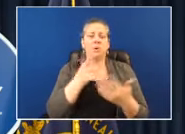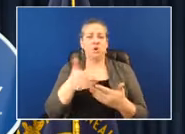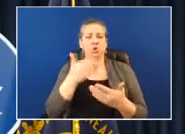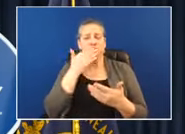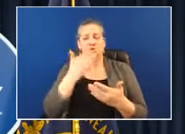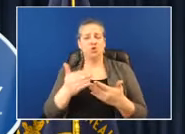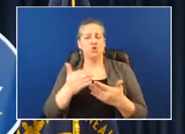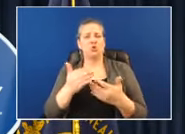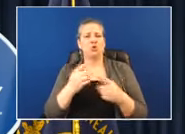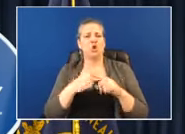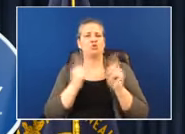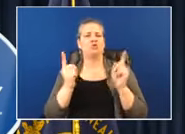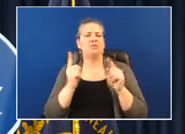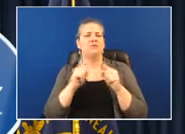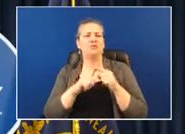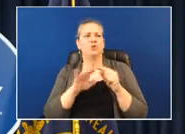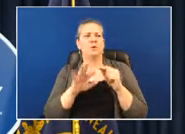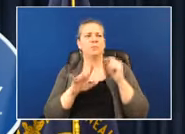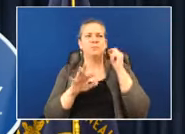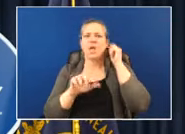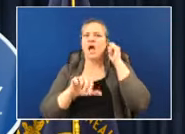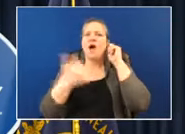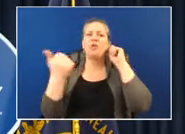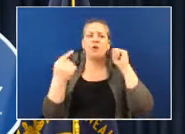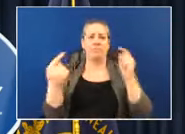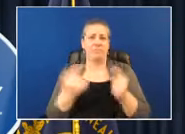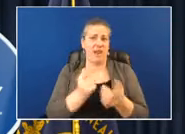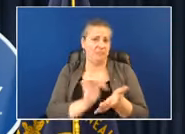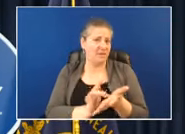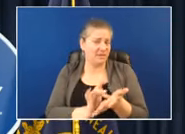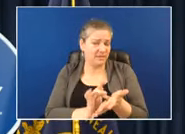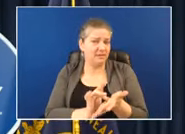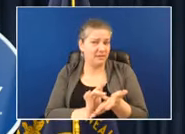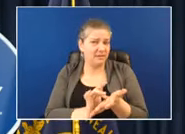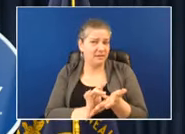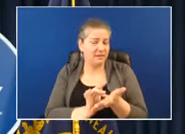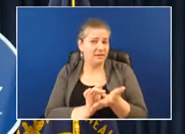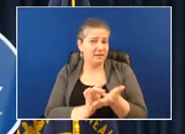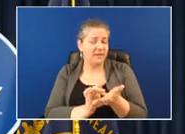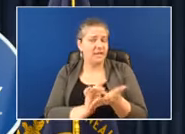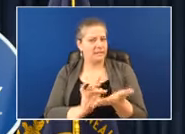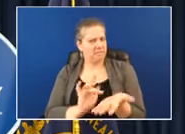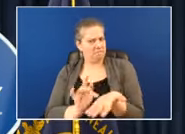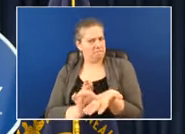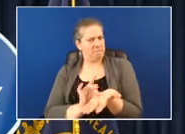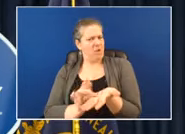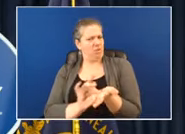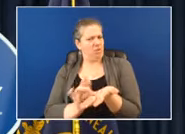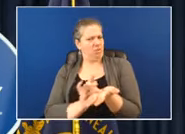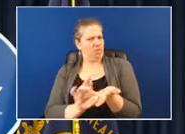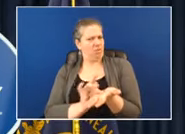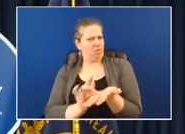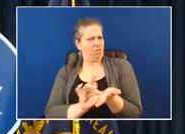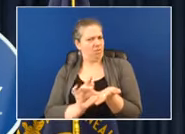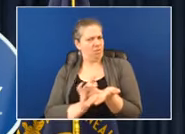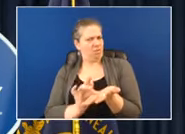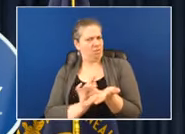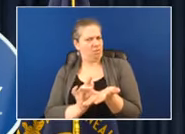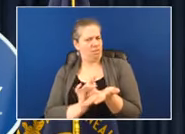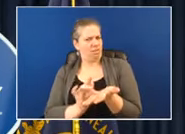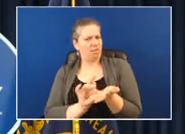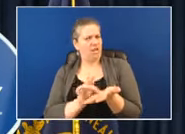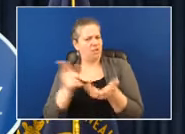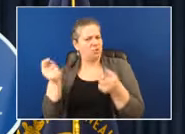to other pain prescriptions. And it is medical marijuana. It is regulated.